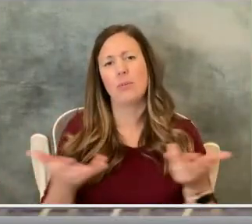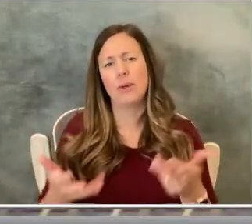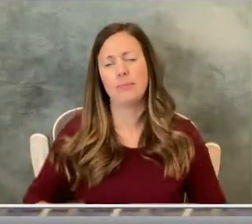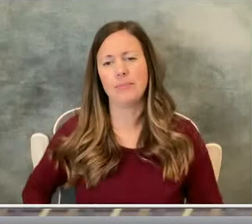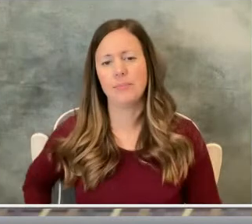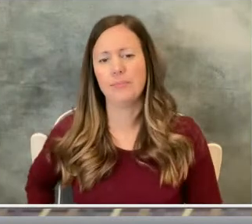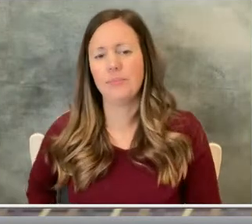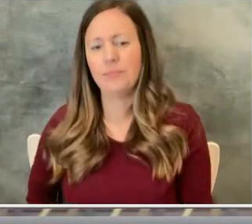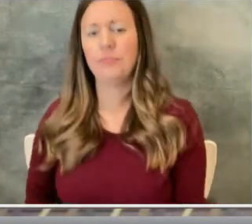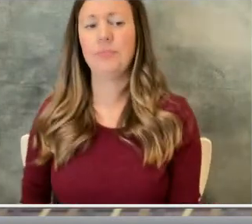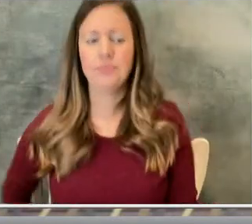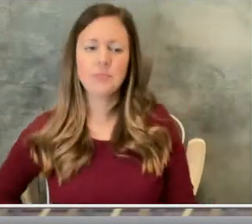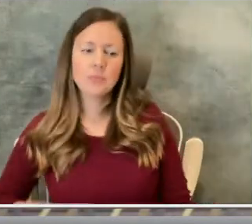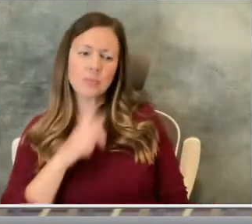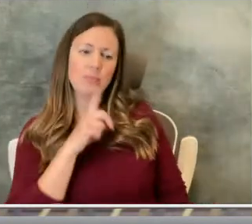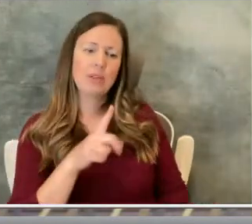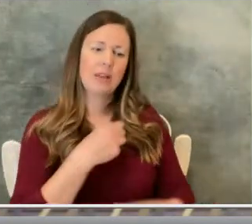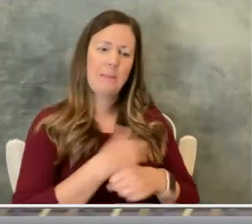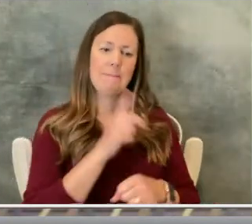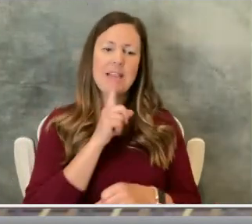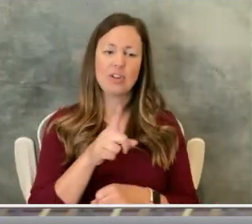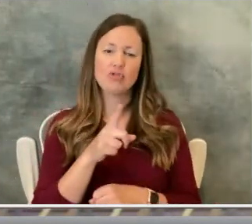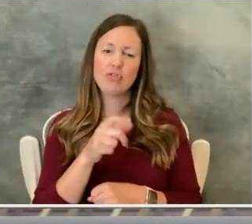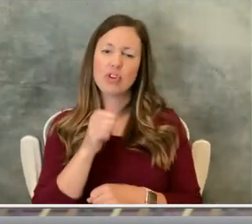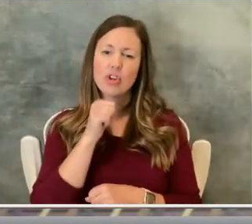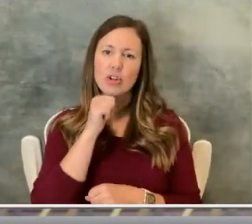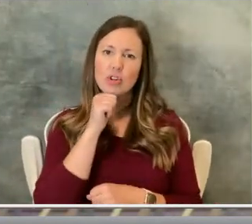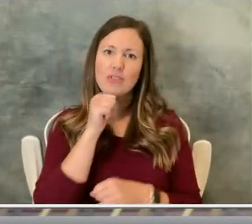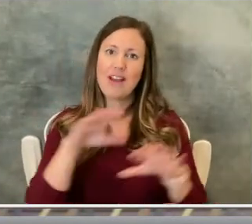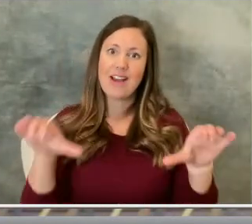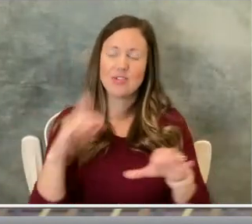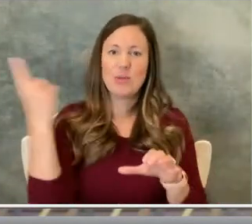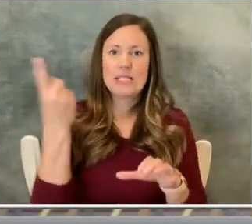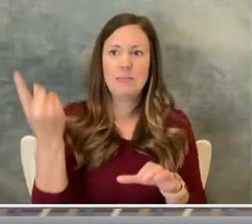Making sure that I'm not doing something that I shouldn't be doing.